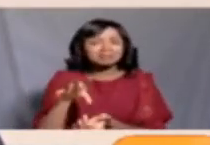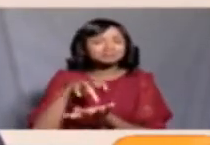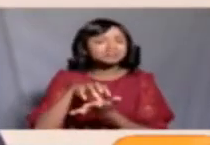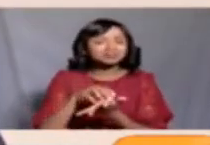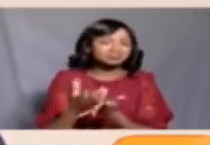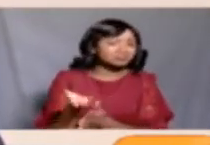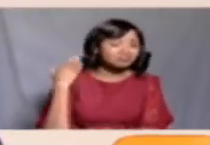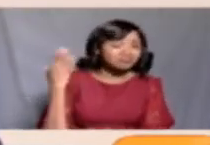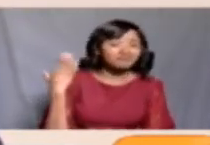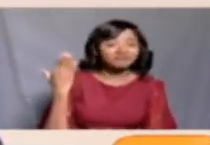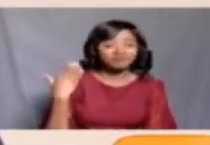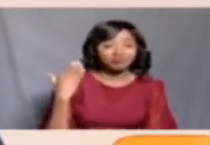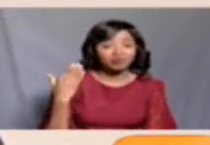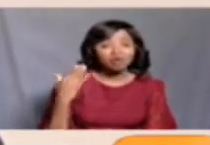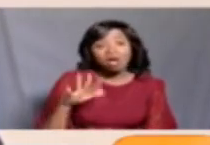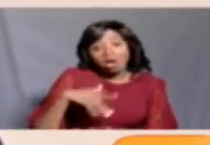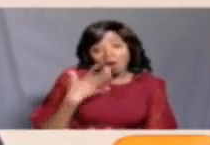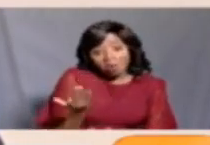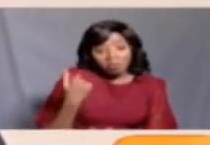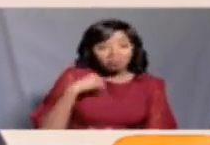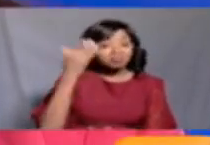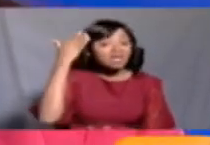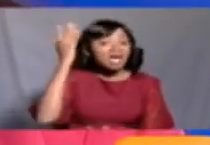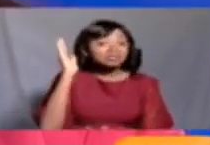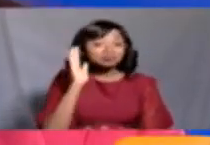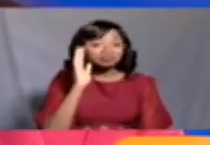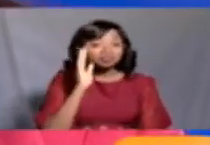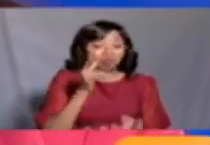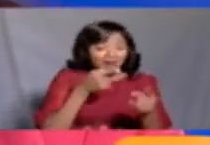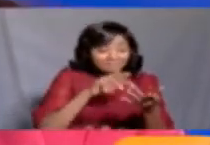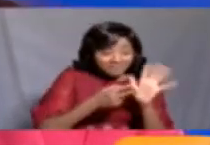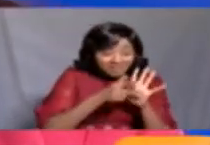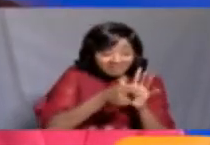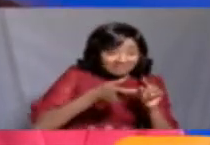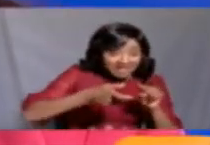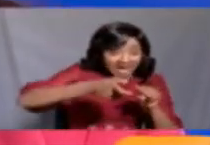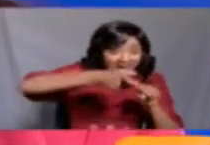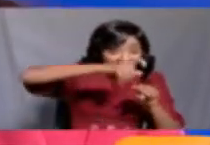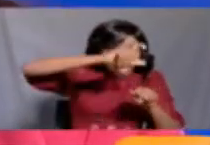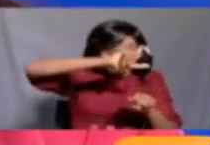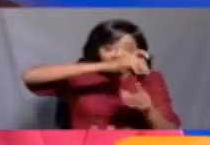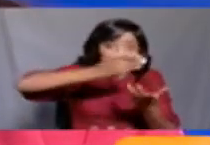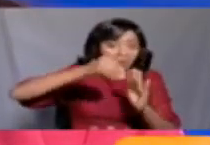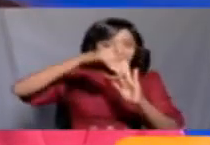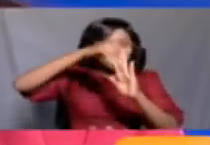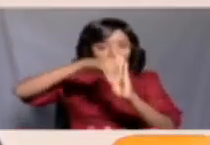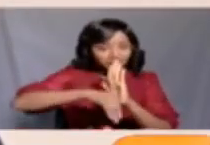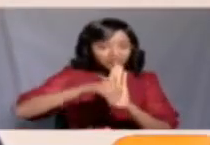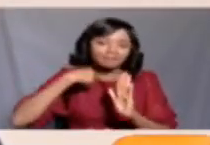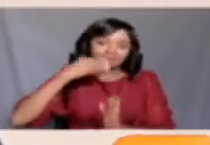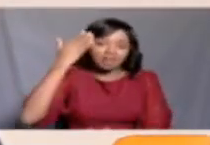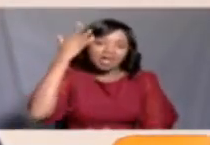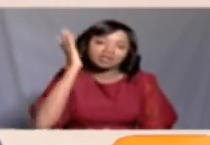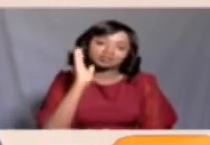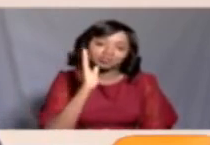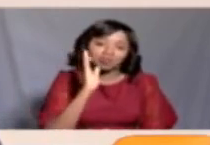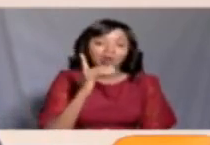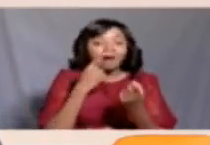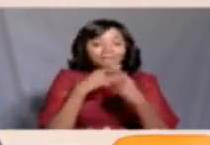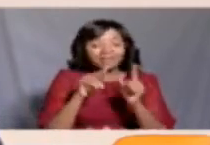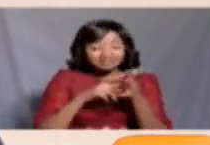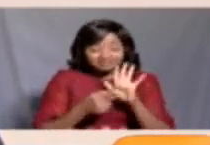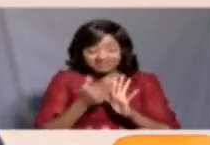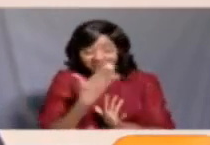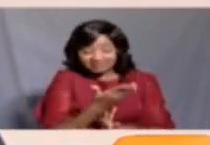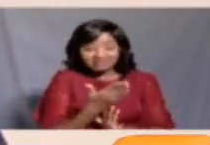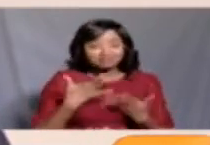with authority about whether it's increased or it's decreased. However, I'm saying that we're seeing more of those instances going to fruition. Because again, mental illness does